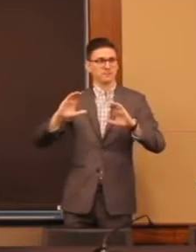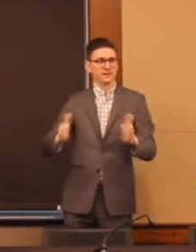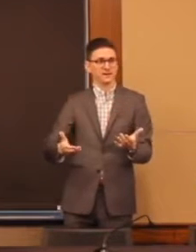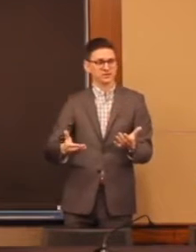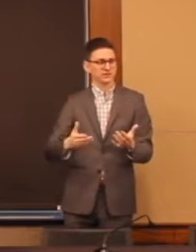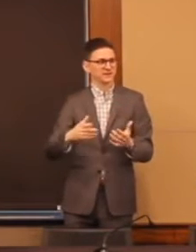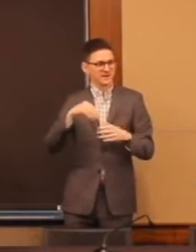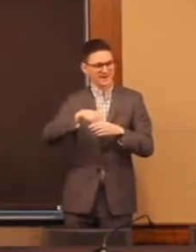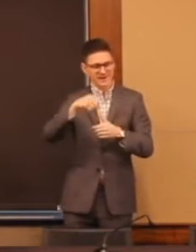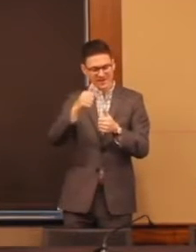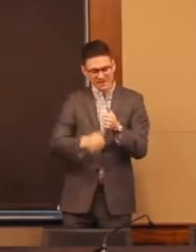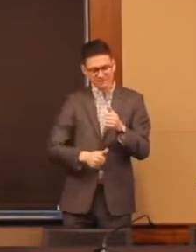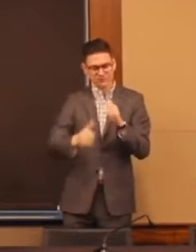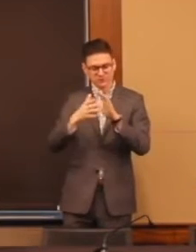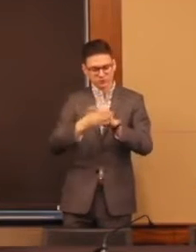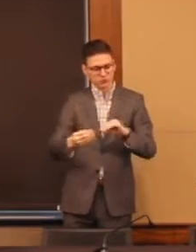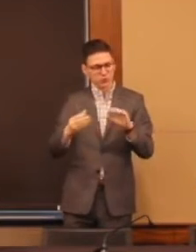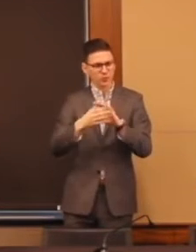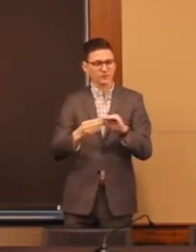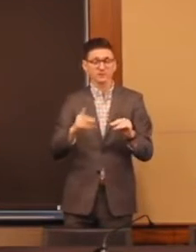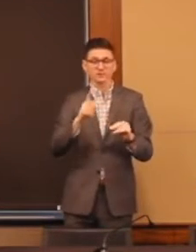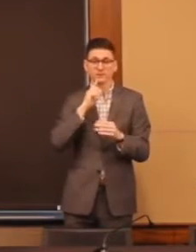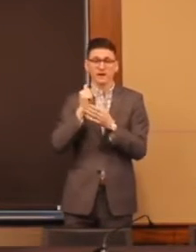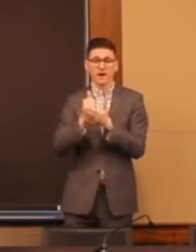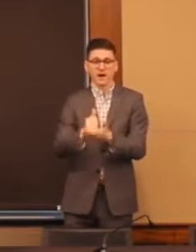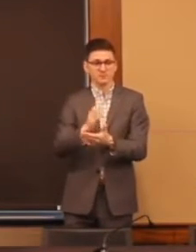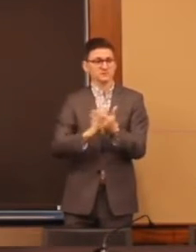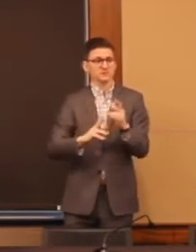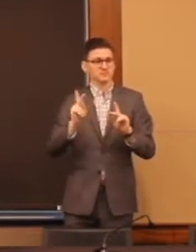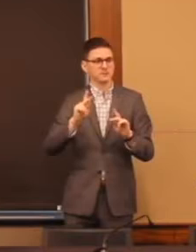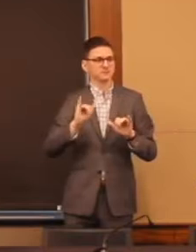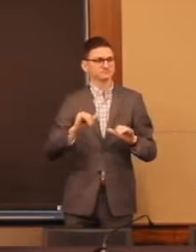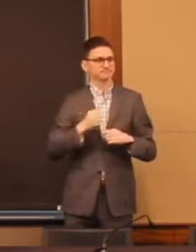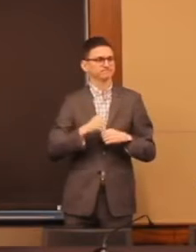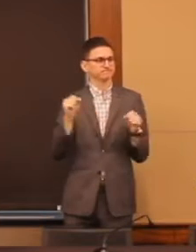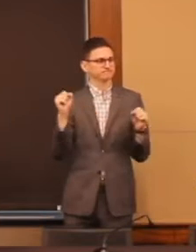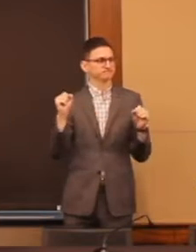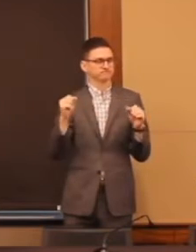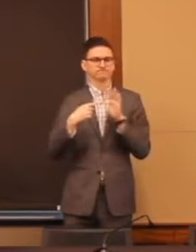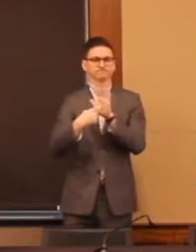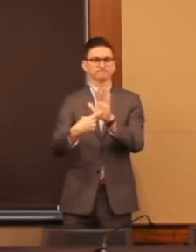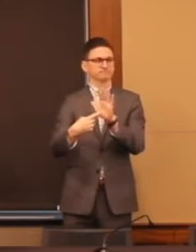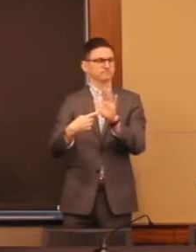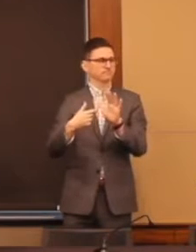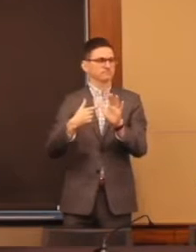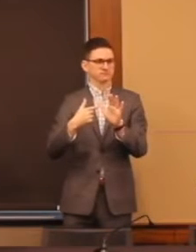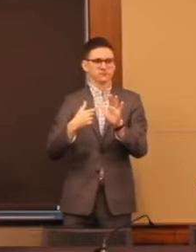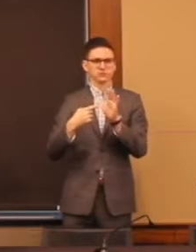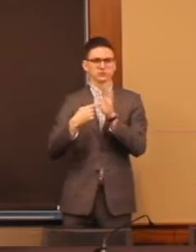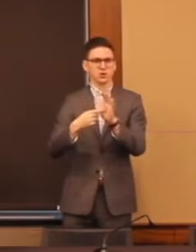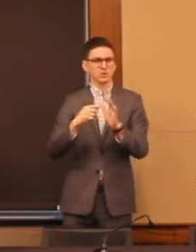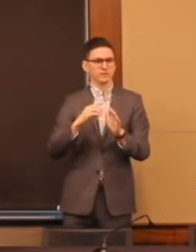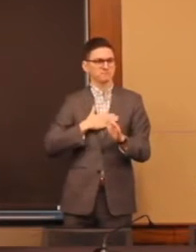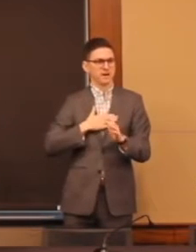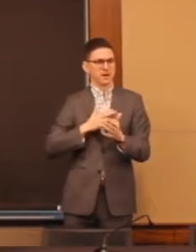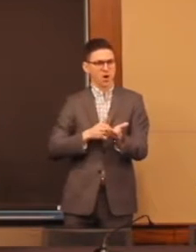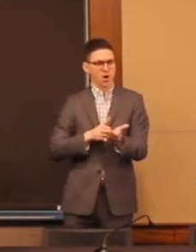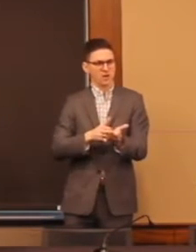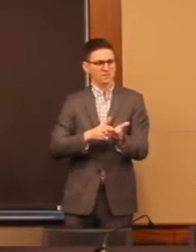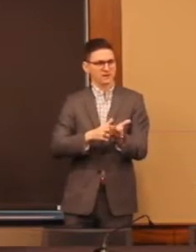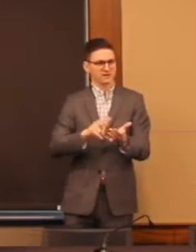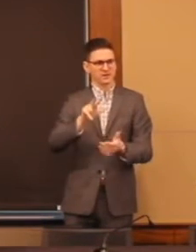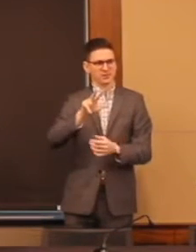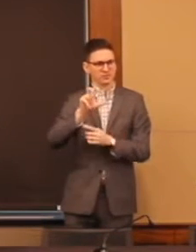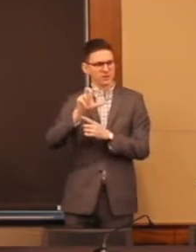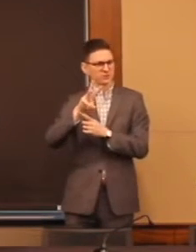story after story after story, has helped people come out and bring their authentic